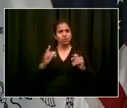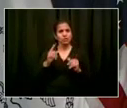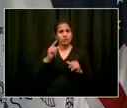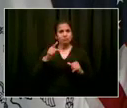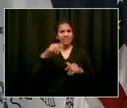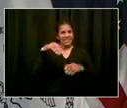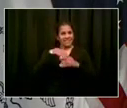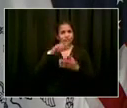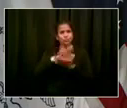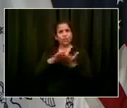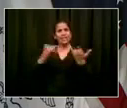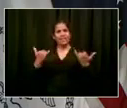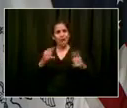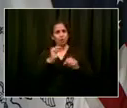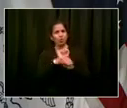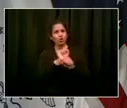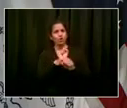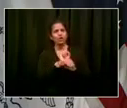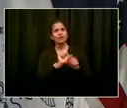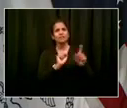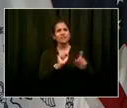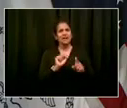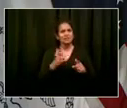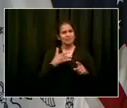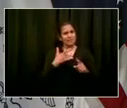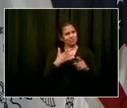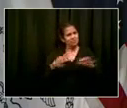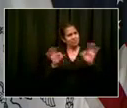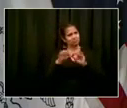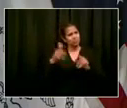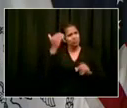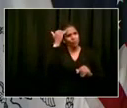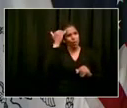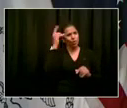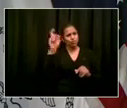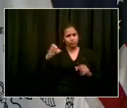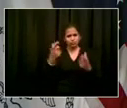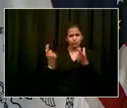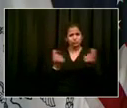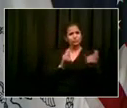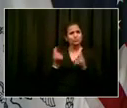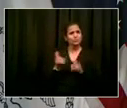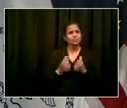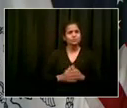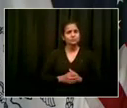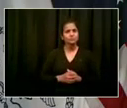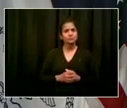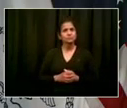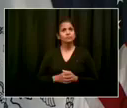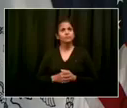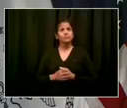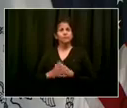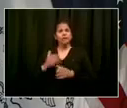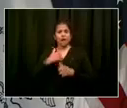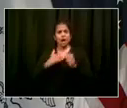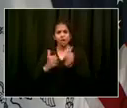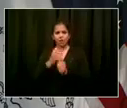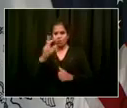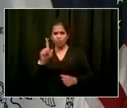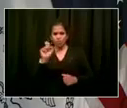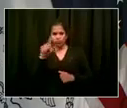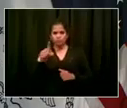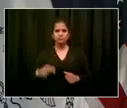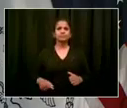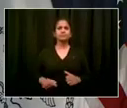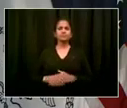information publicly, given that the city is confirming some cases. And just a follow-up to that is, I'm just curious sort of